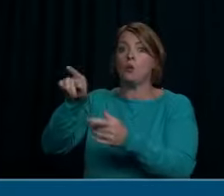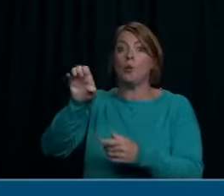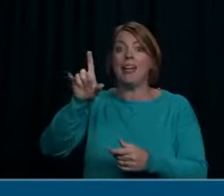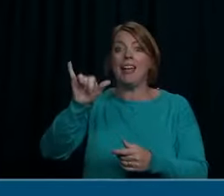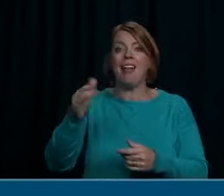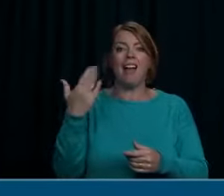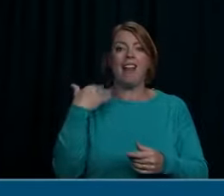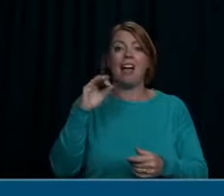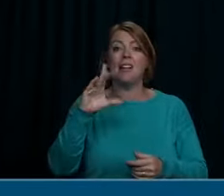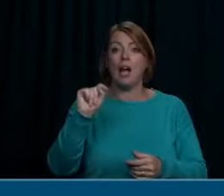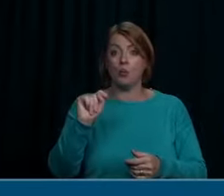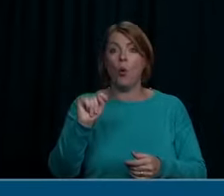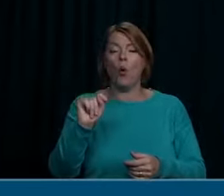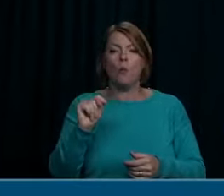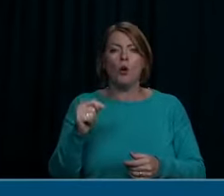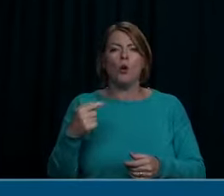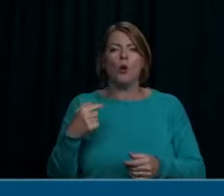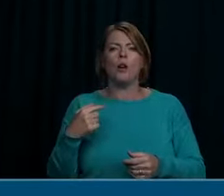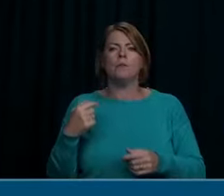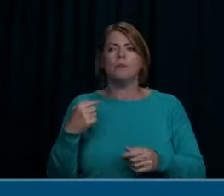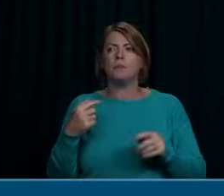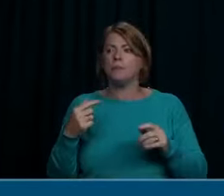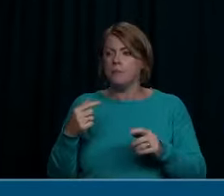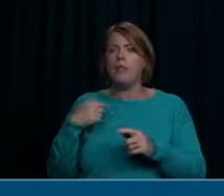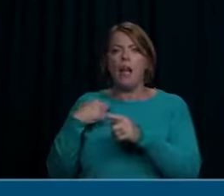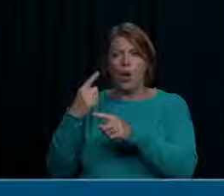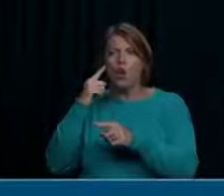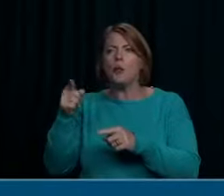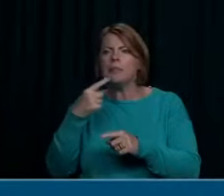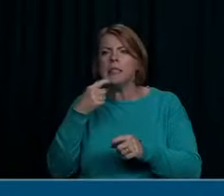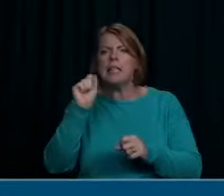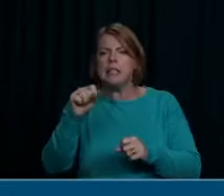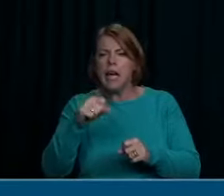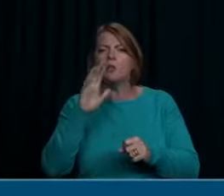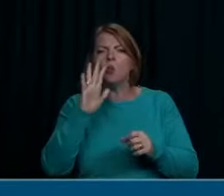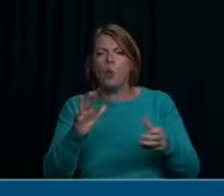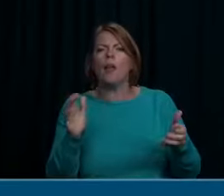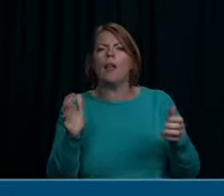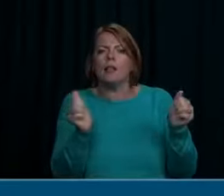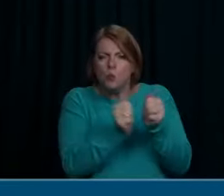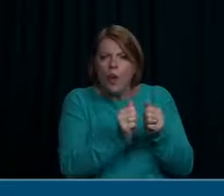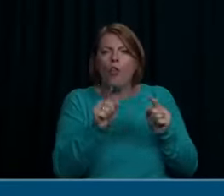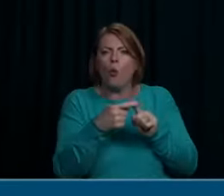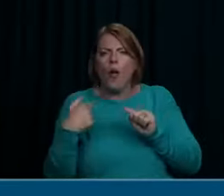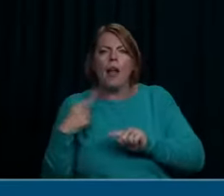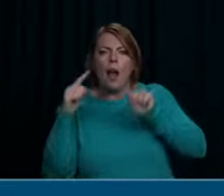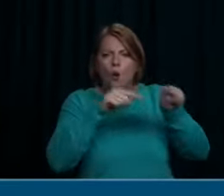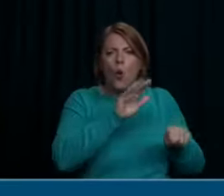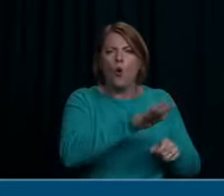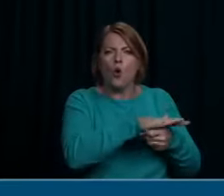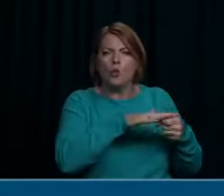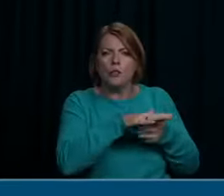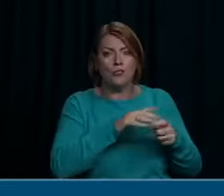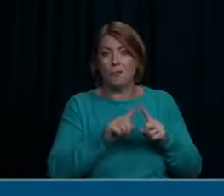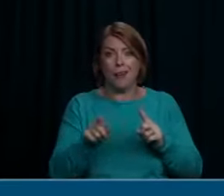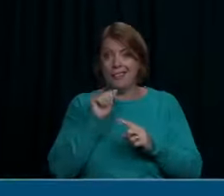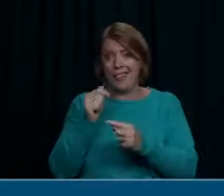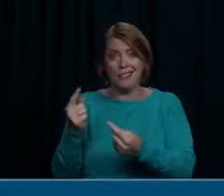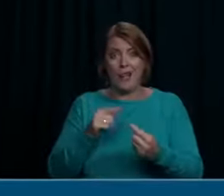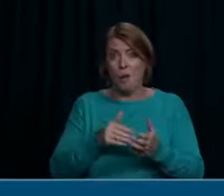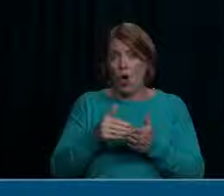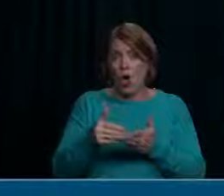I heard very little. Yes, we'll get together when I'm in the district. Well, unfortunately, he's not in the district very often, so I didn't hear from him.